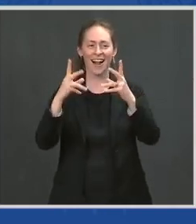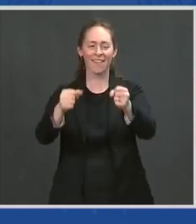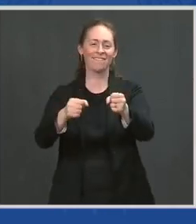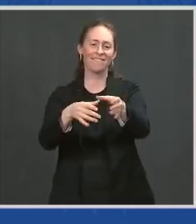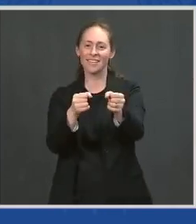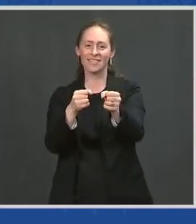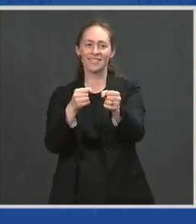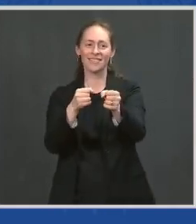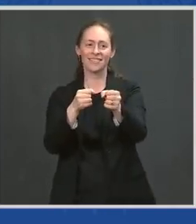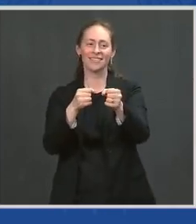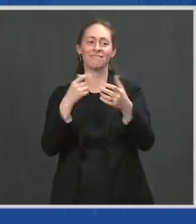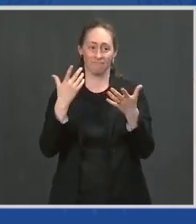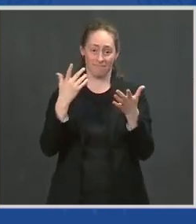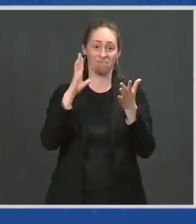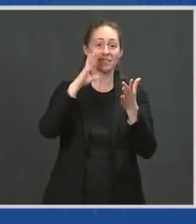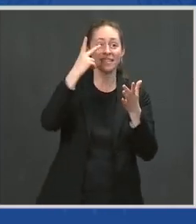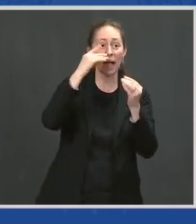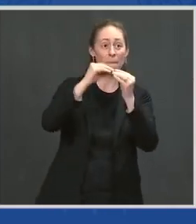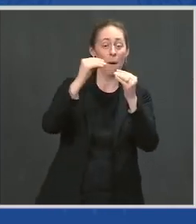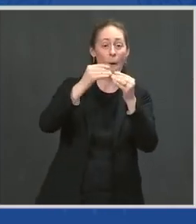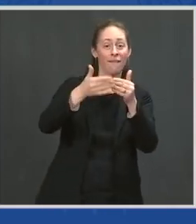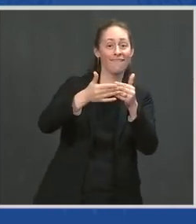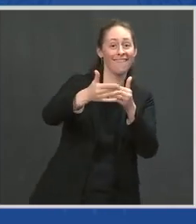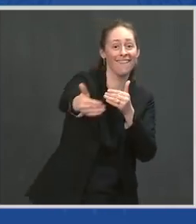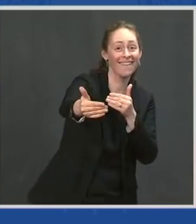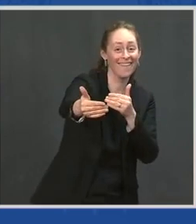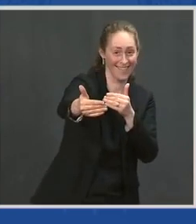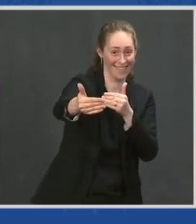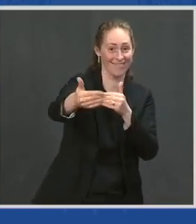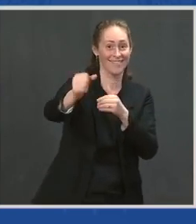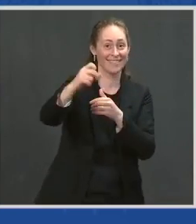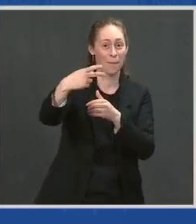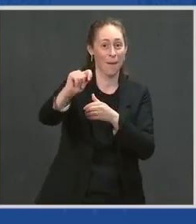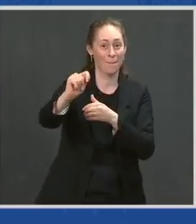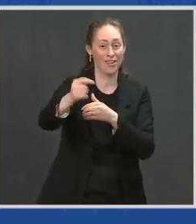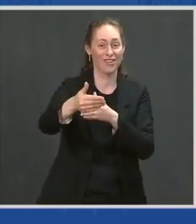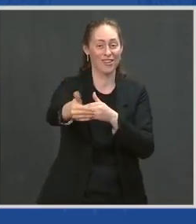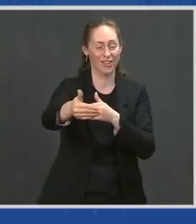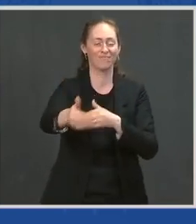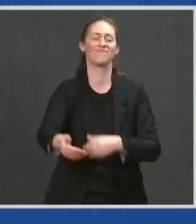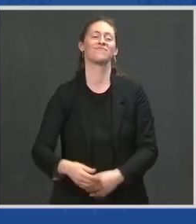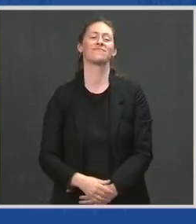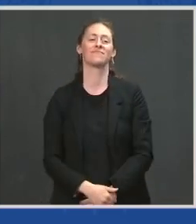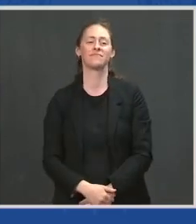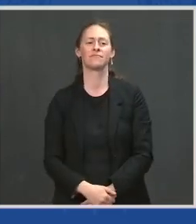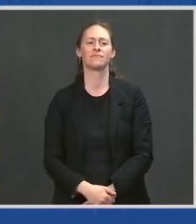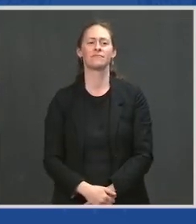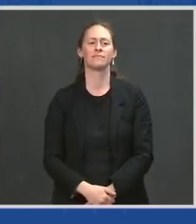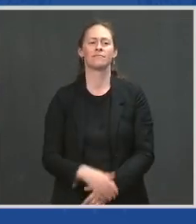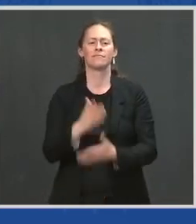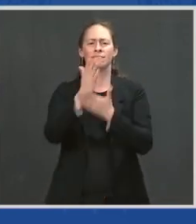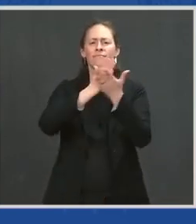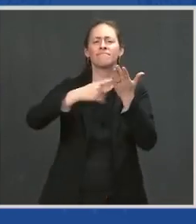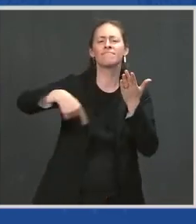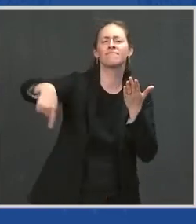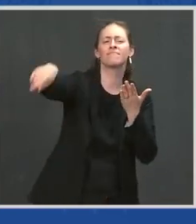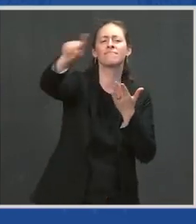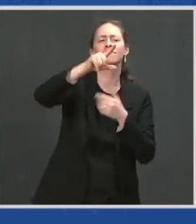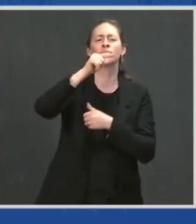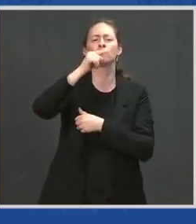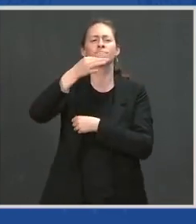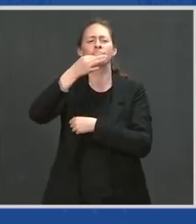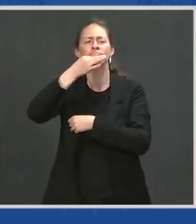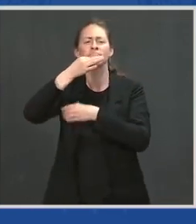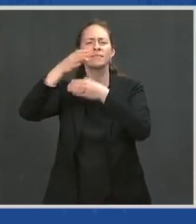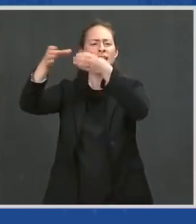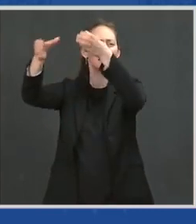September at the earliest. Some experts say that the rapid vaccination effort has already saved tens of thousands of